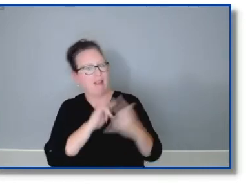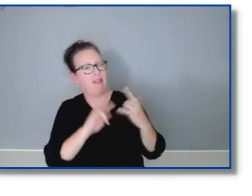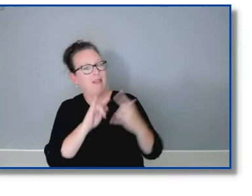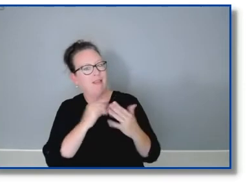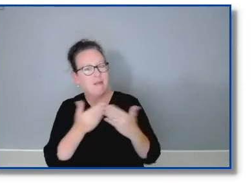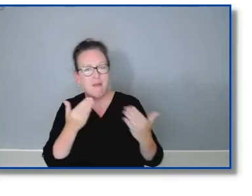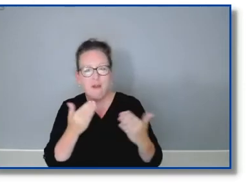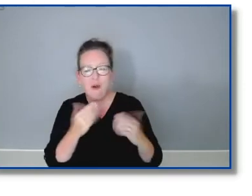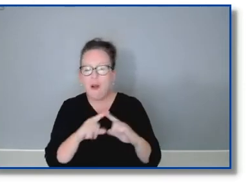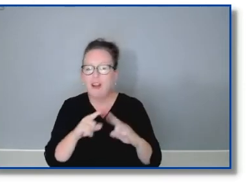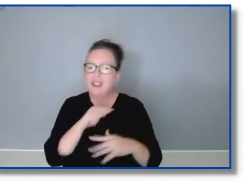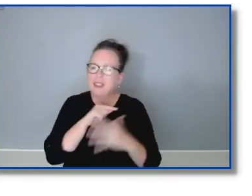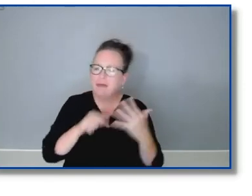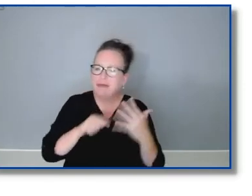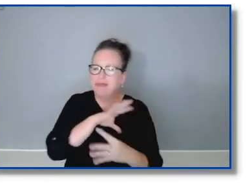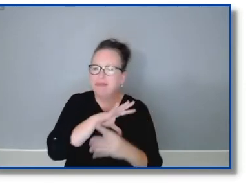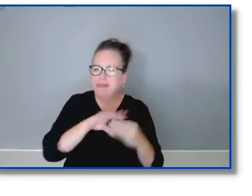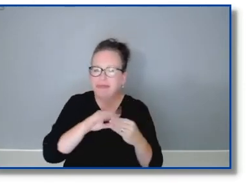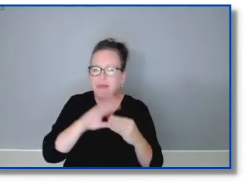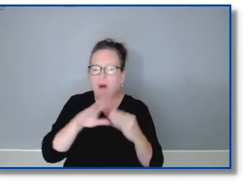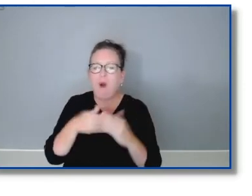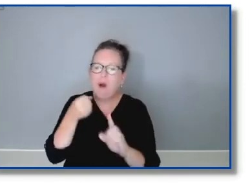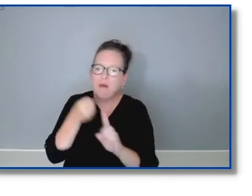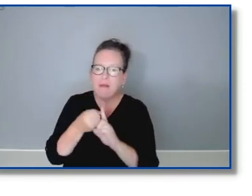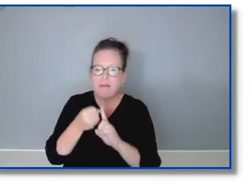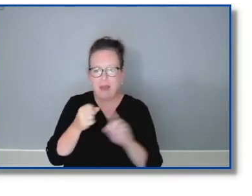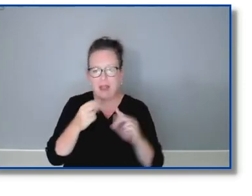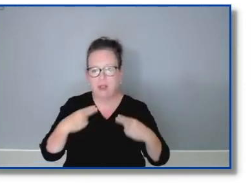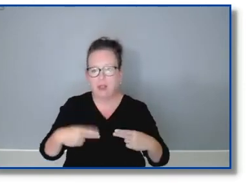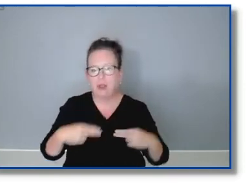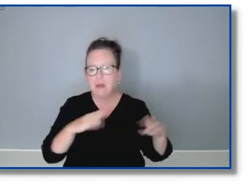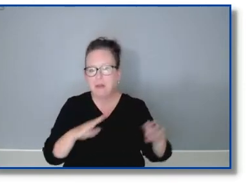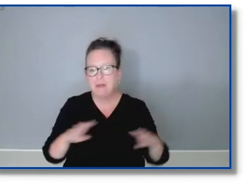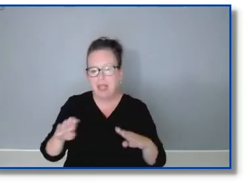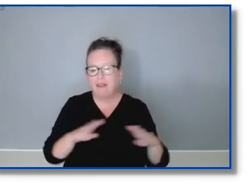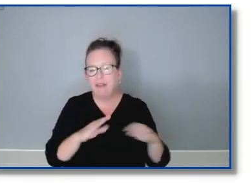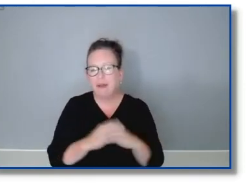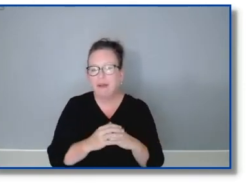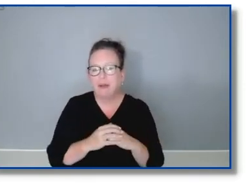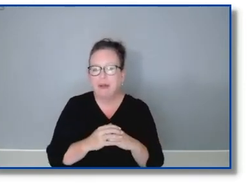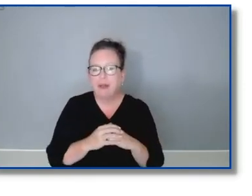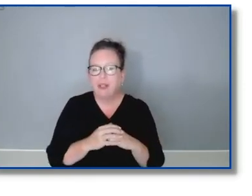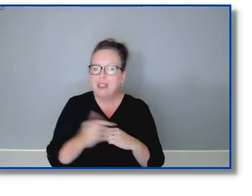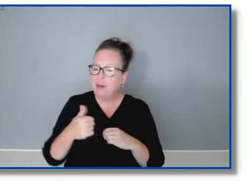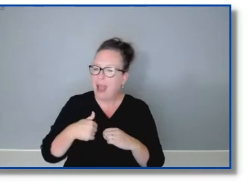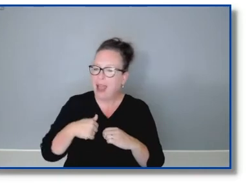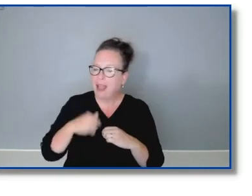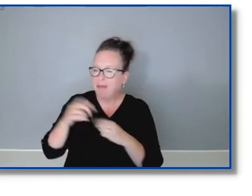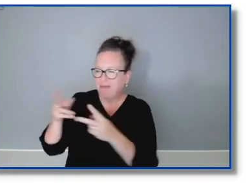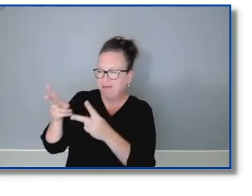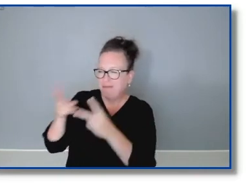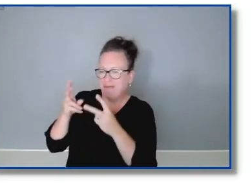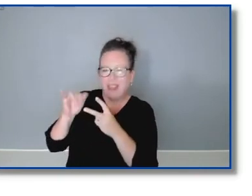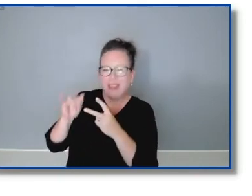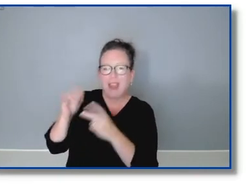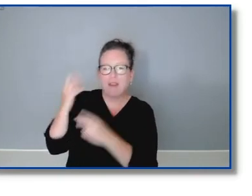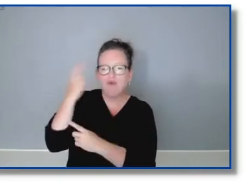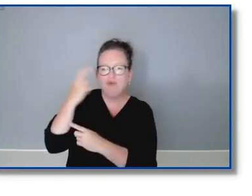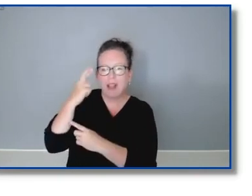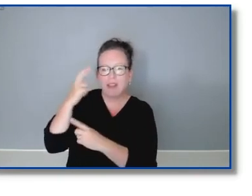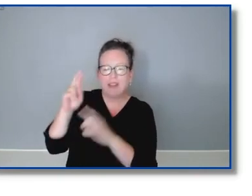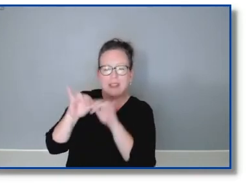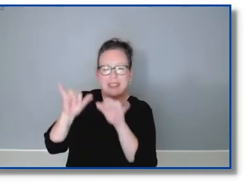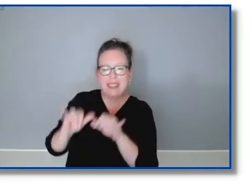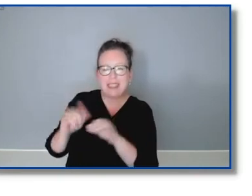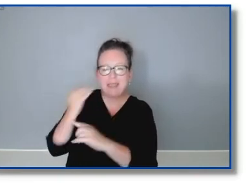factors that impact human behavior. And that's so I'm applying this kind of rational systems of knowledge, like maps